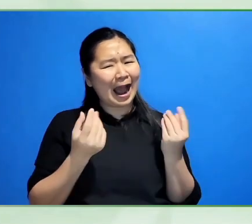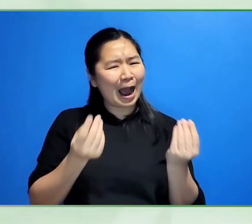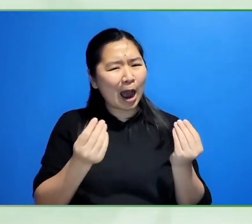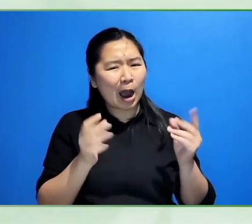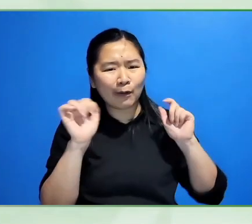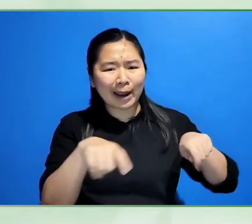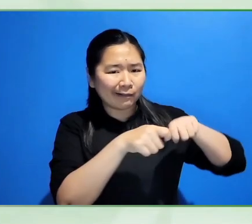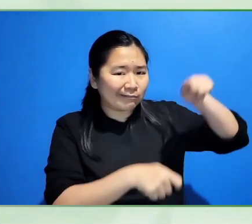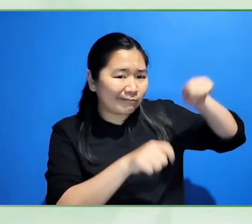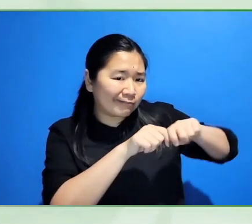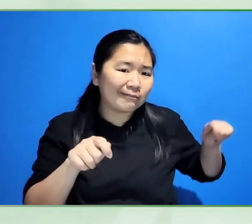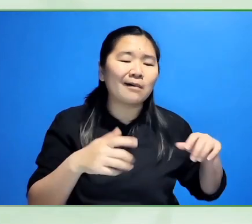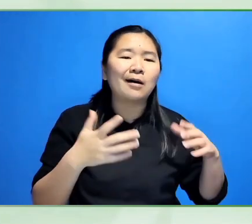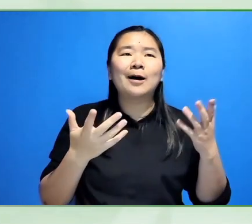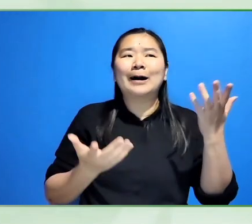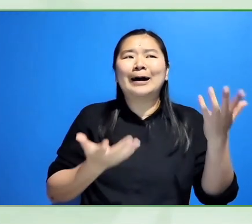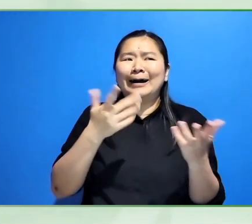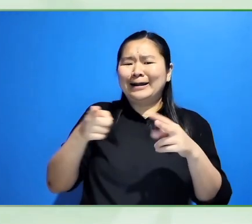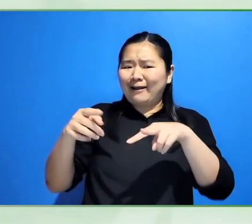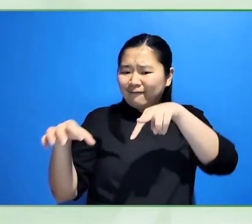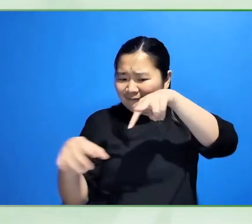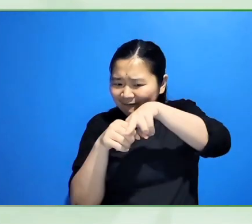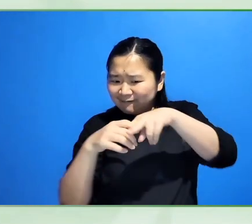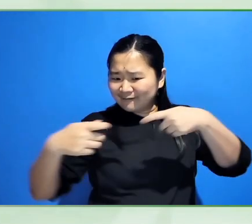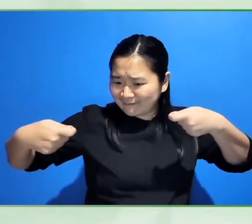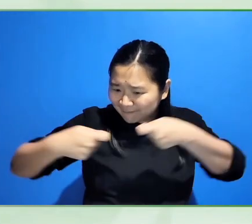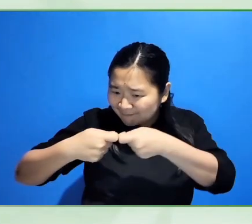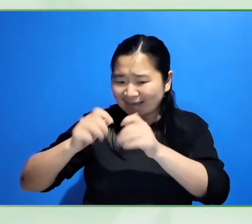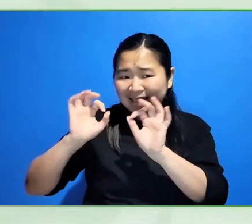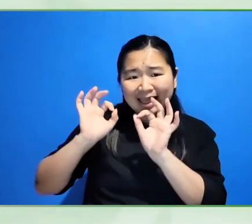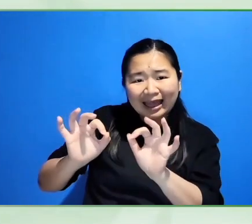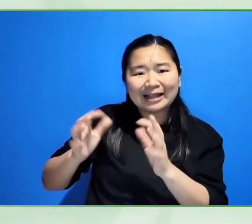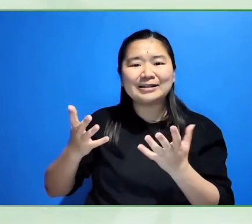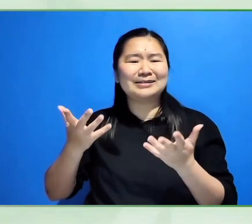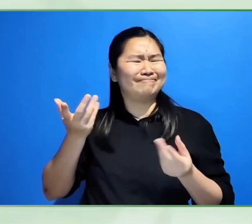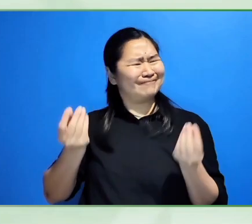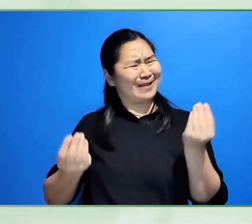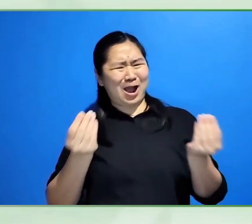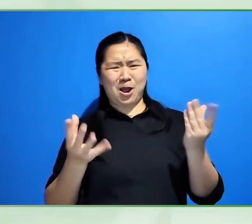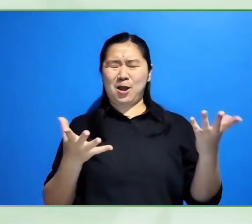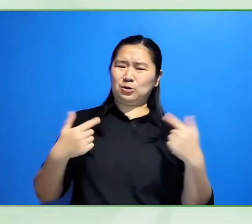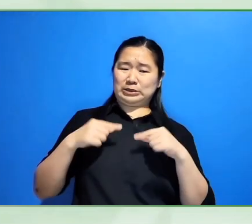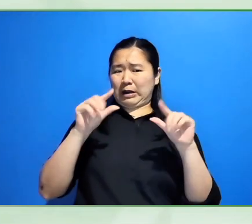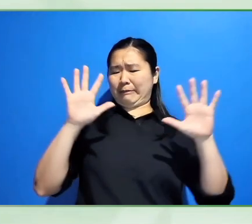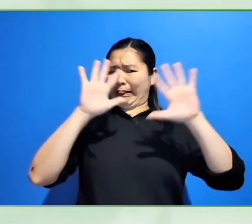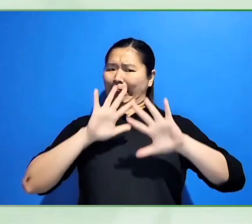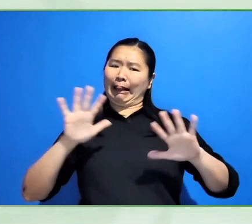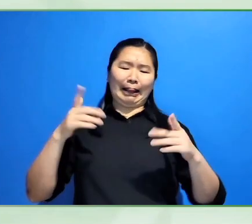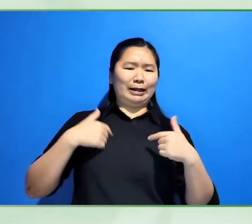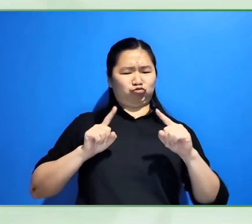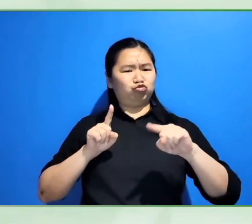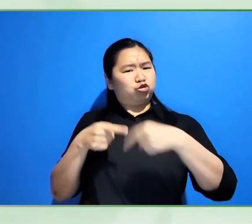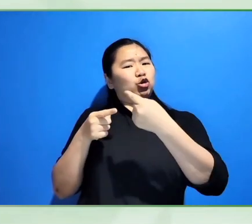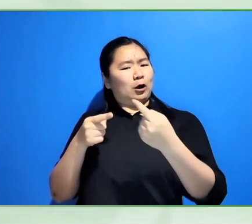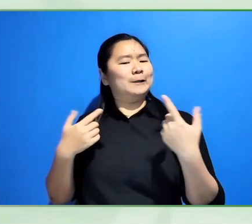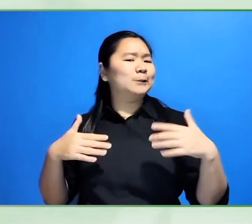of the prosthetic companies now are heading to the digital era, so including us, and we are working so hard on that. So